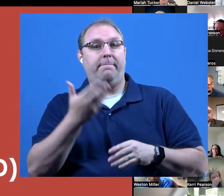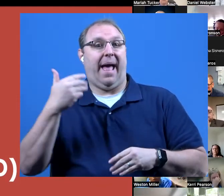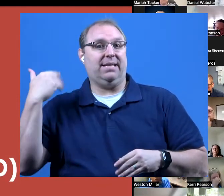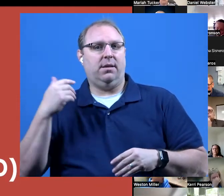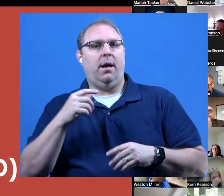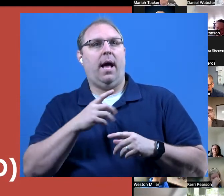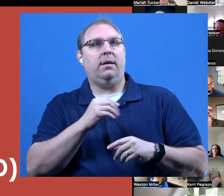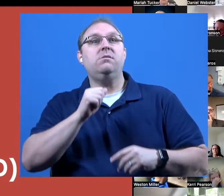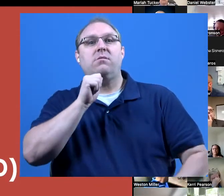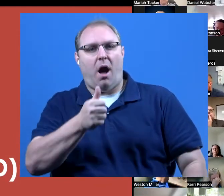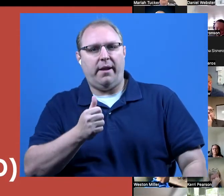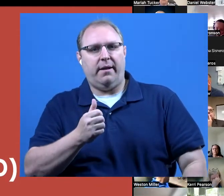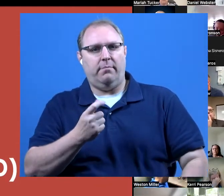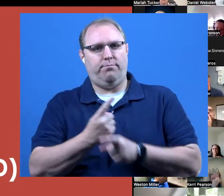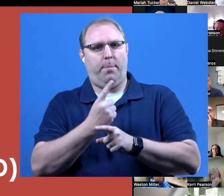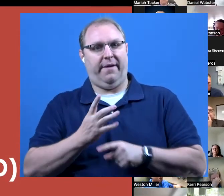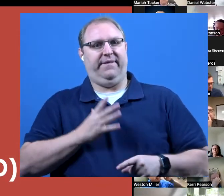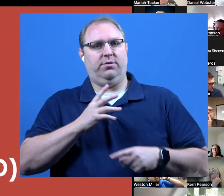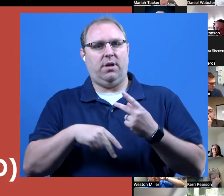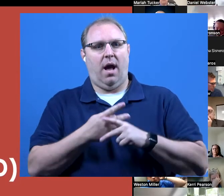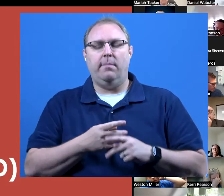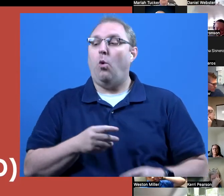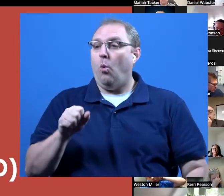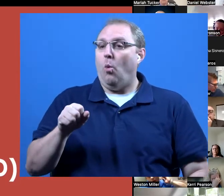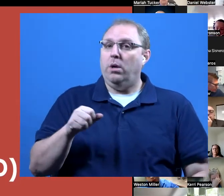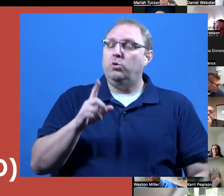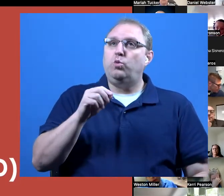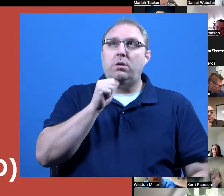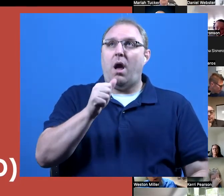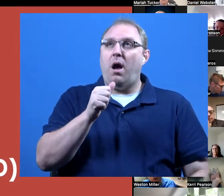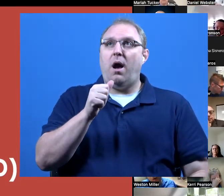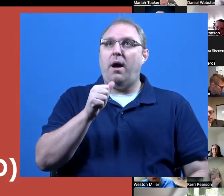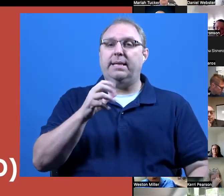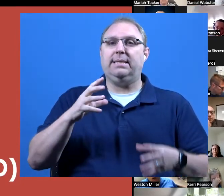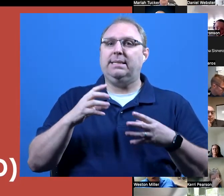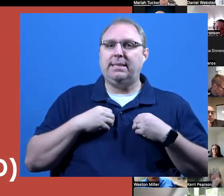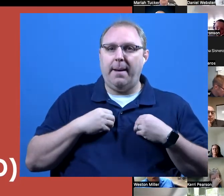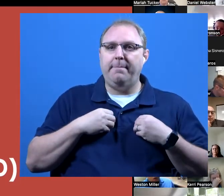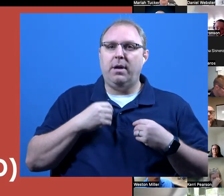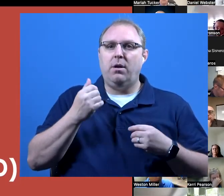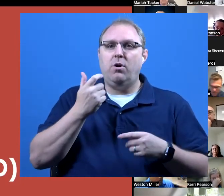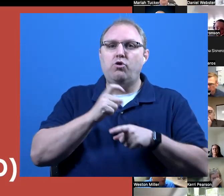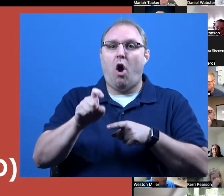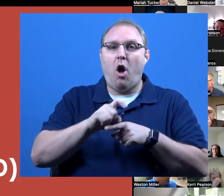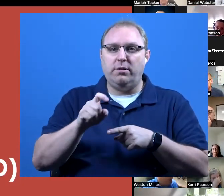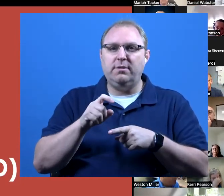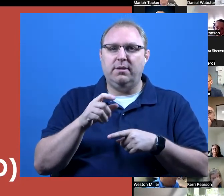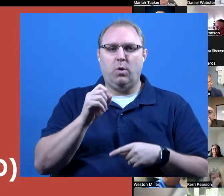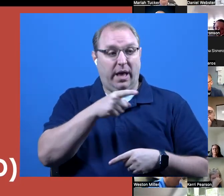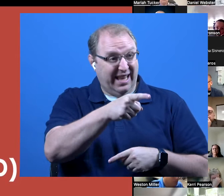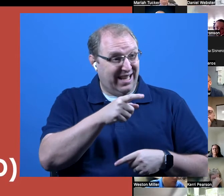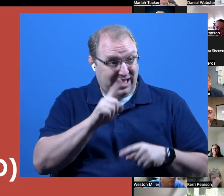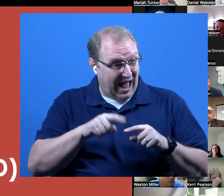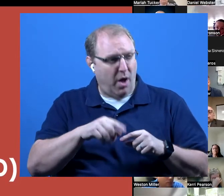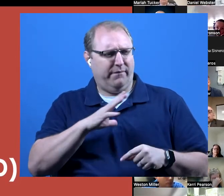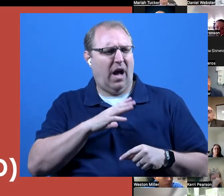calls. We'll just put you all on chats. We'll have you do chat only. We won't have you do voice calls.